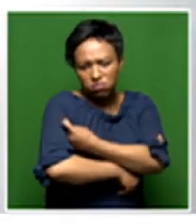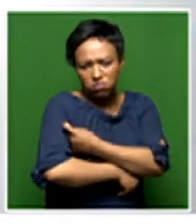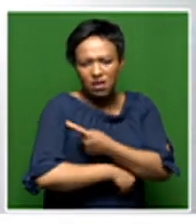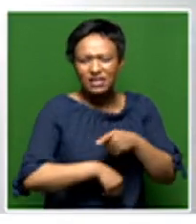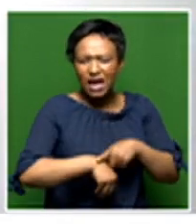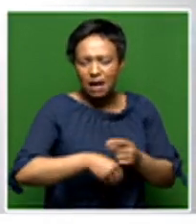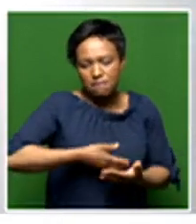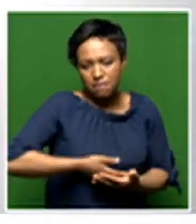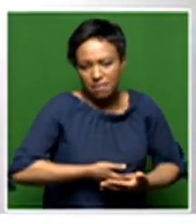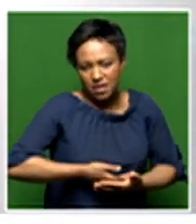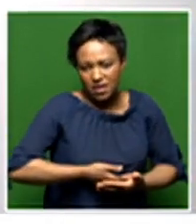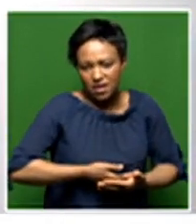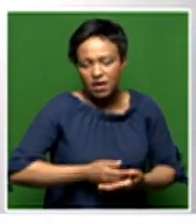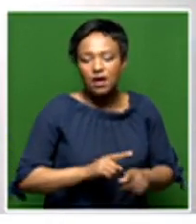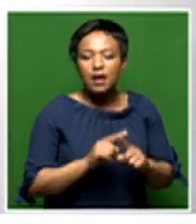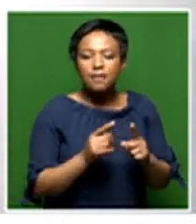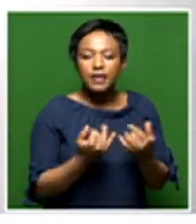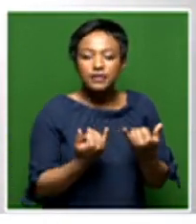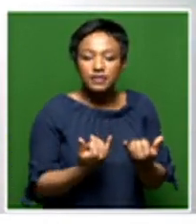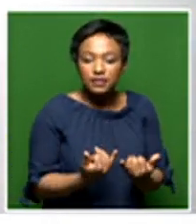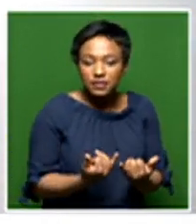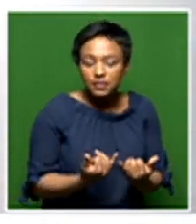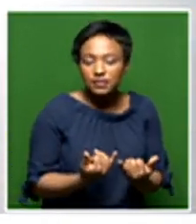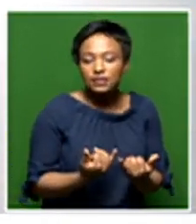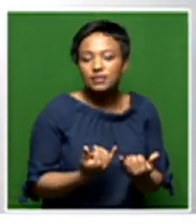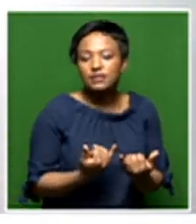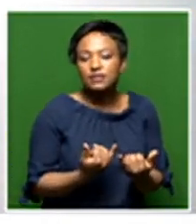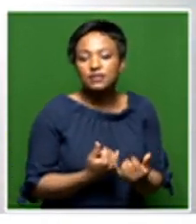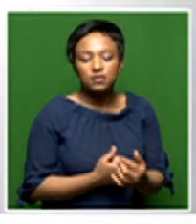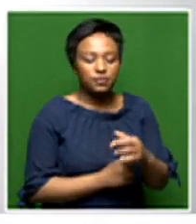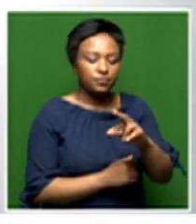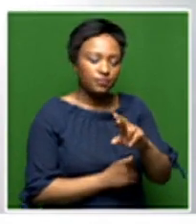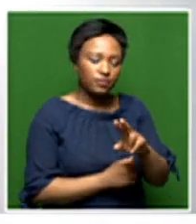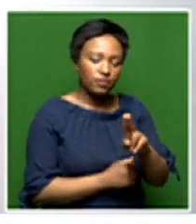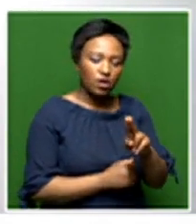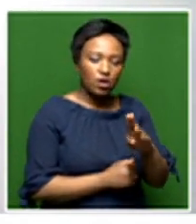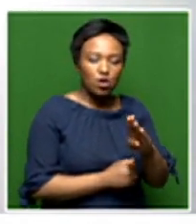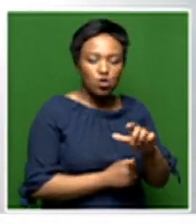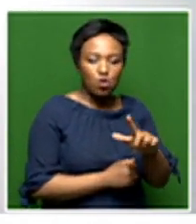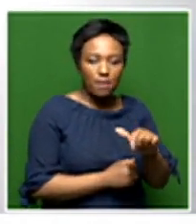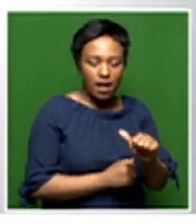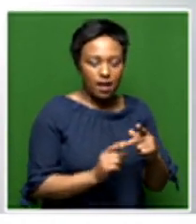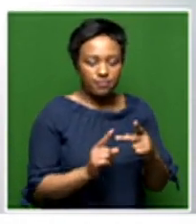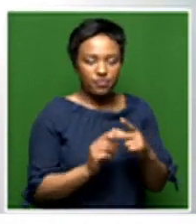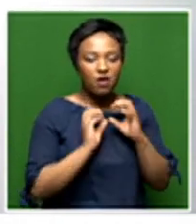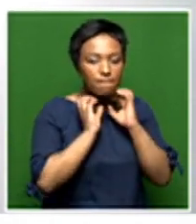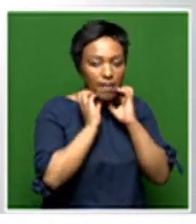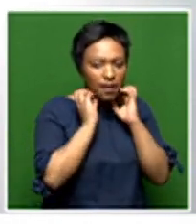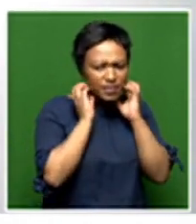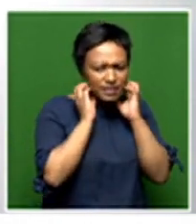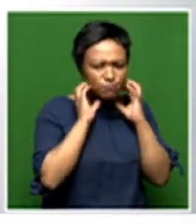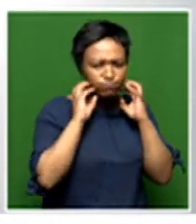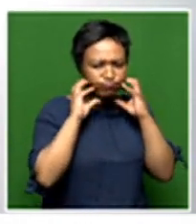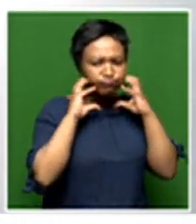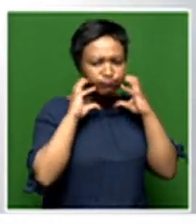as children. Yeah. But then for rubella and mumps, it could be